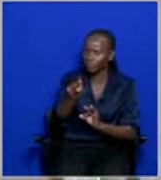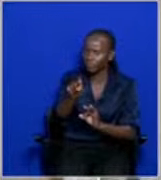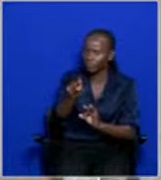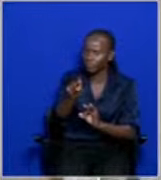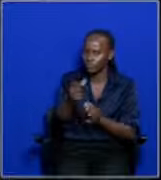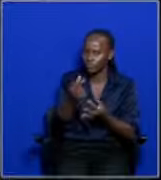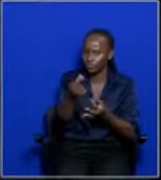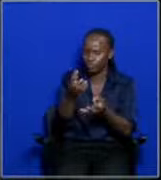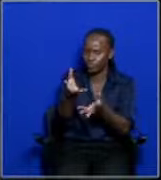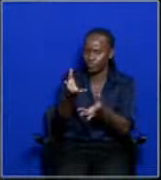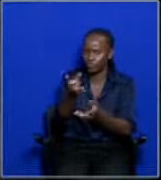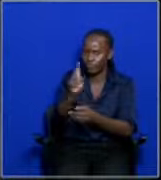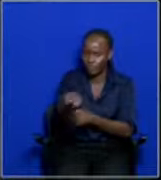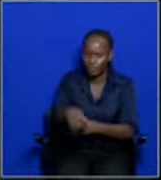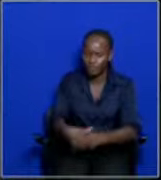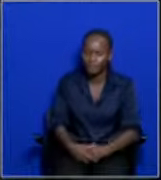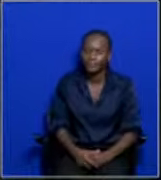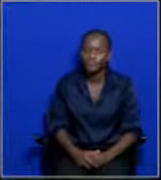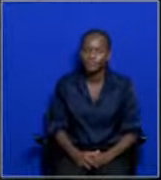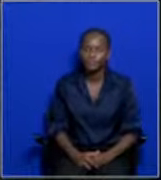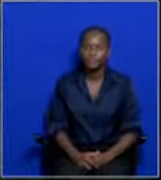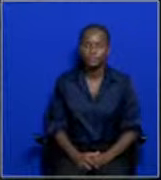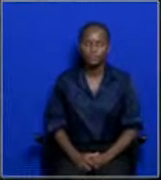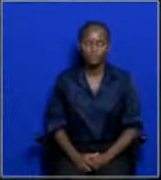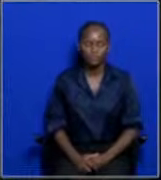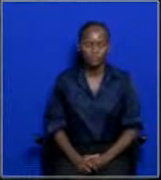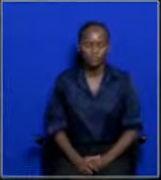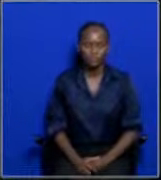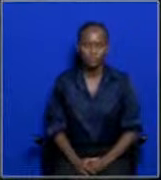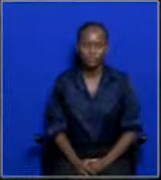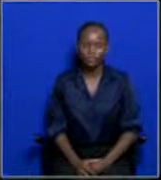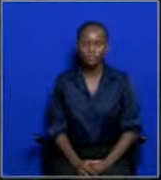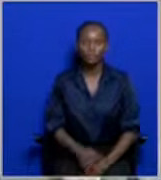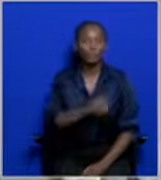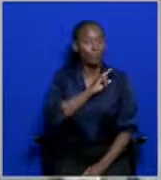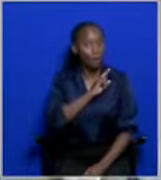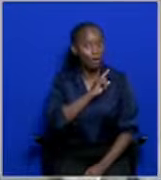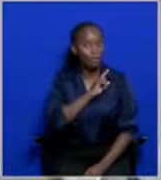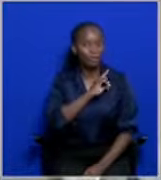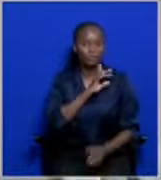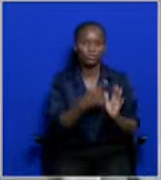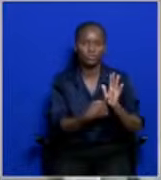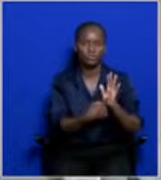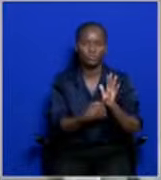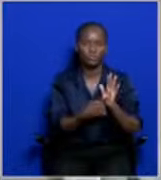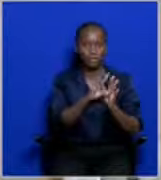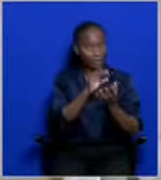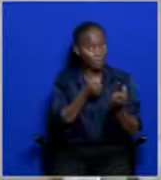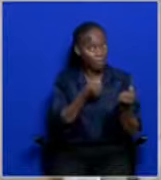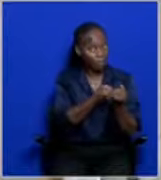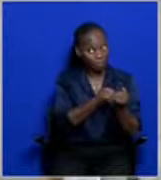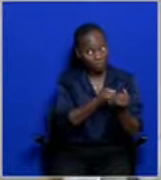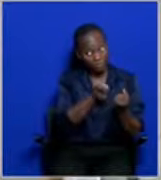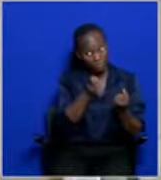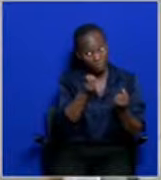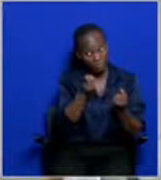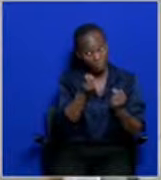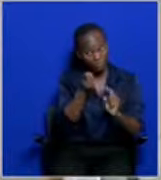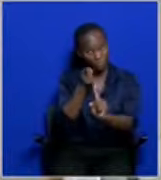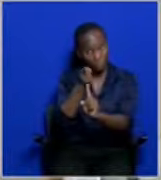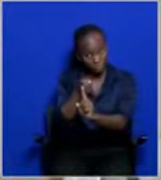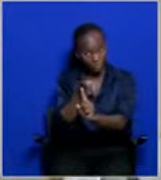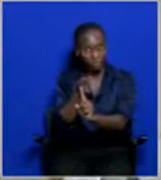I think it buttresses what Mr. Magagula says. When one looks at these messages as Mr.